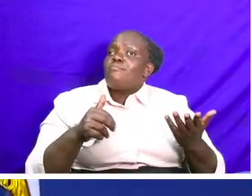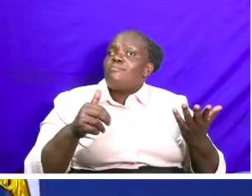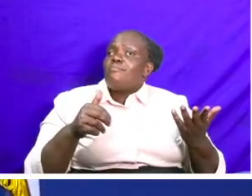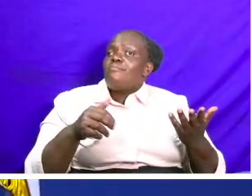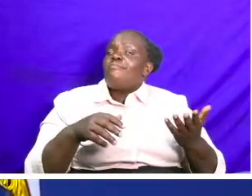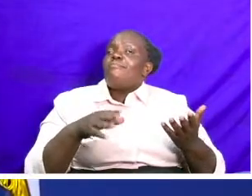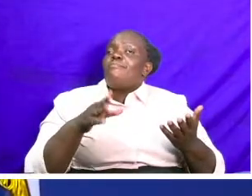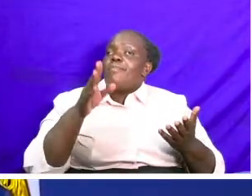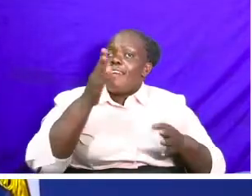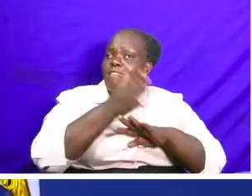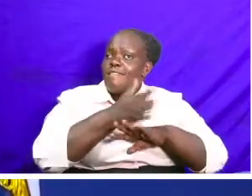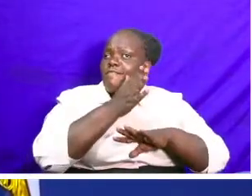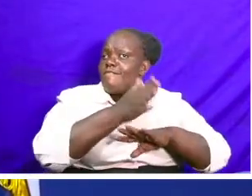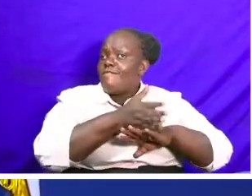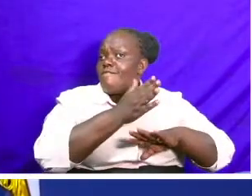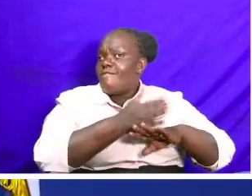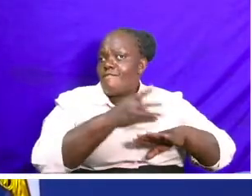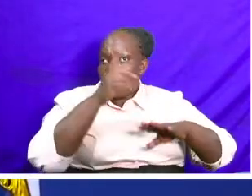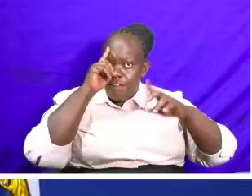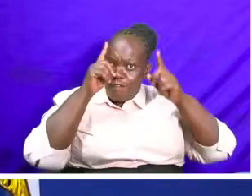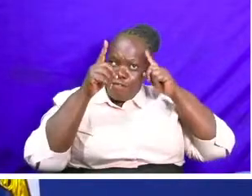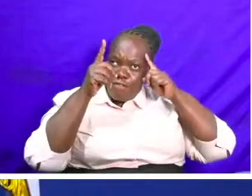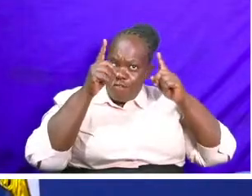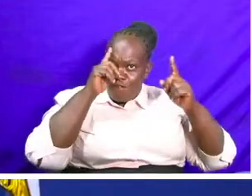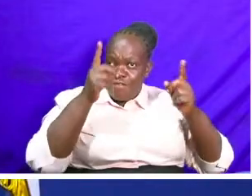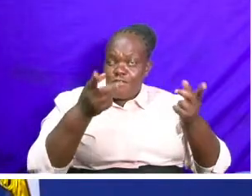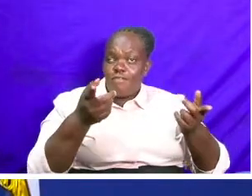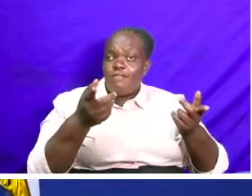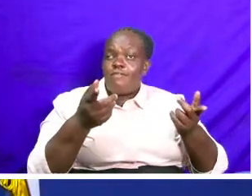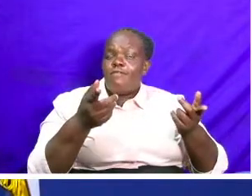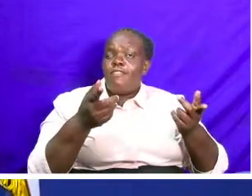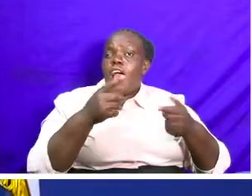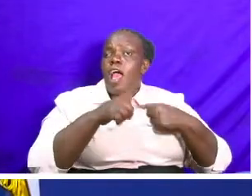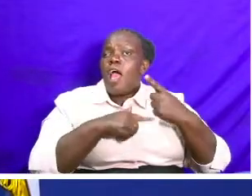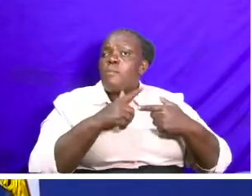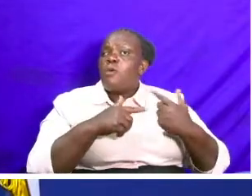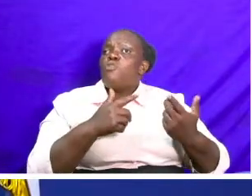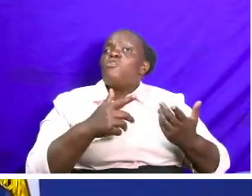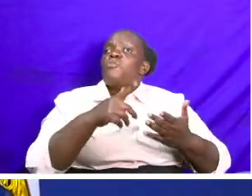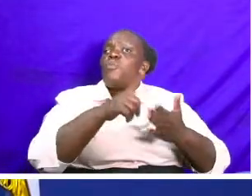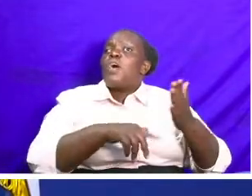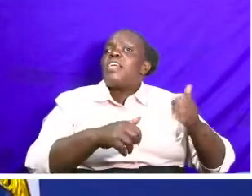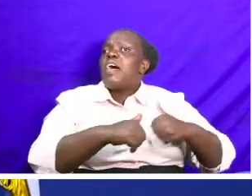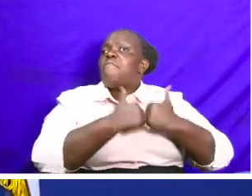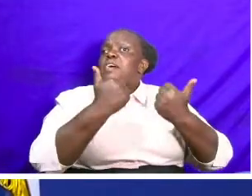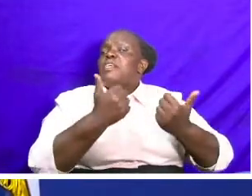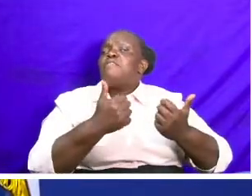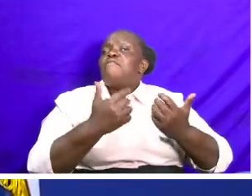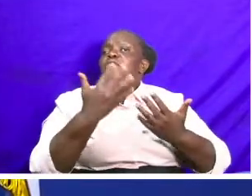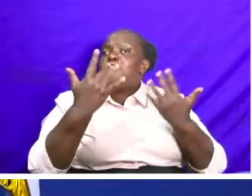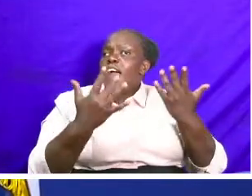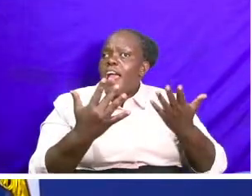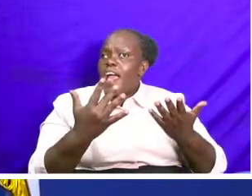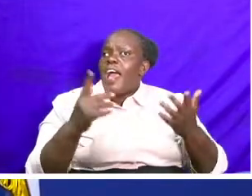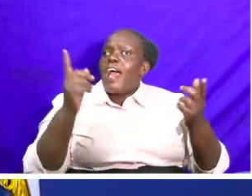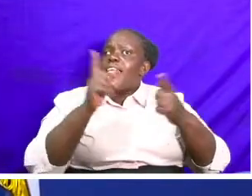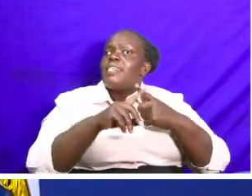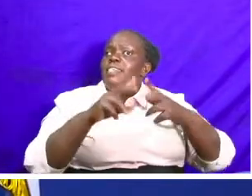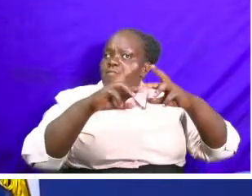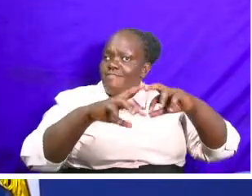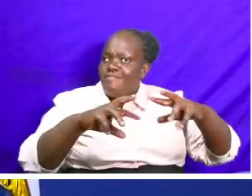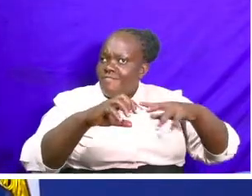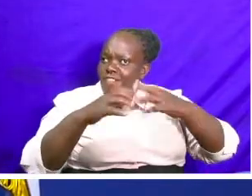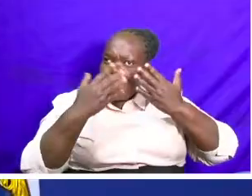speculate about the basis or the cause of this fire until investigations are